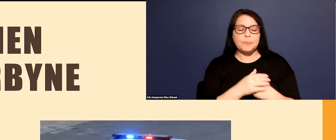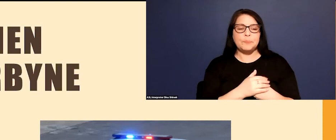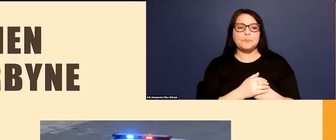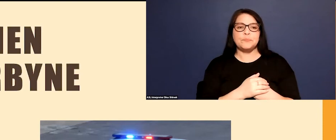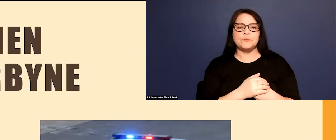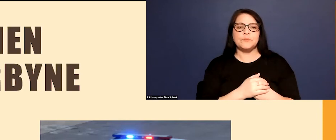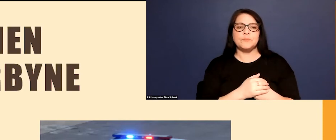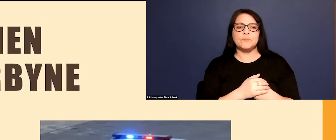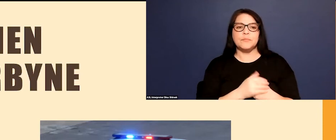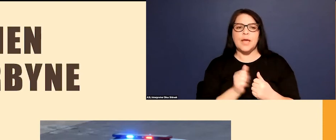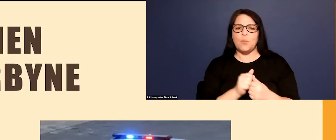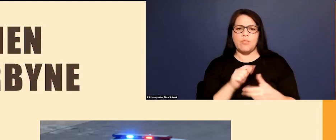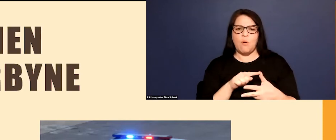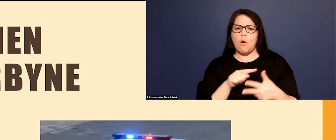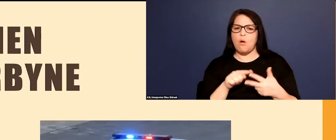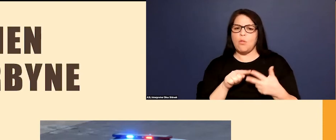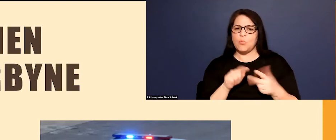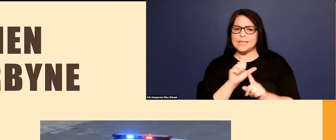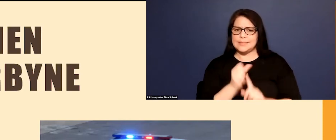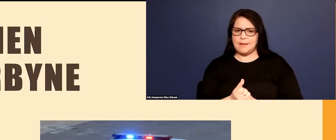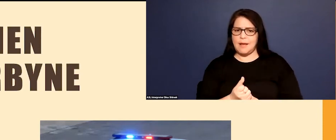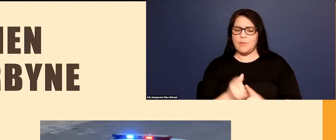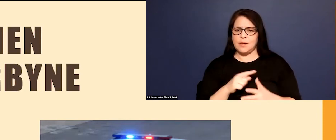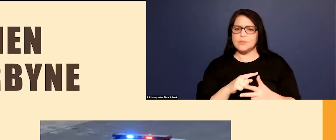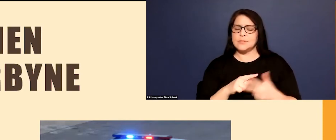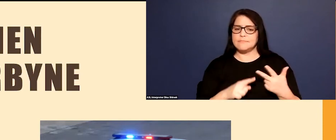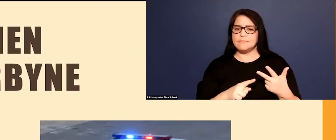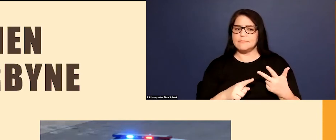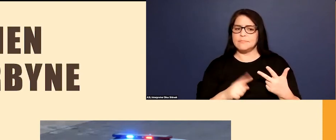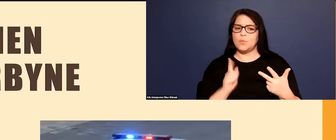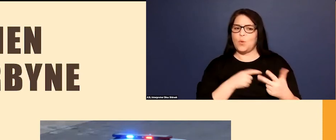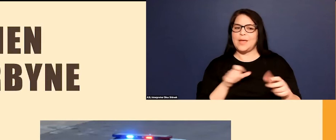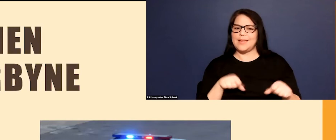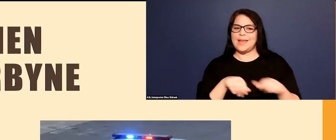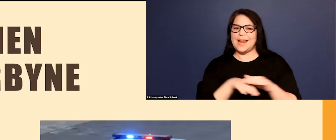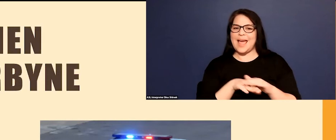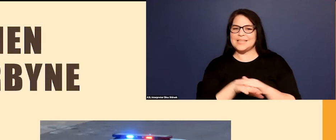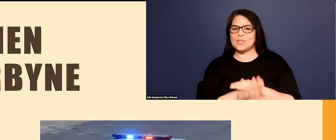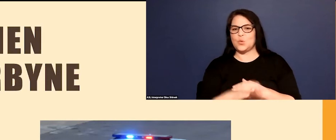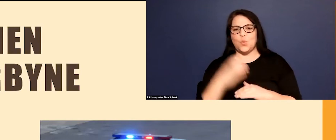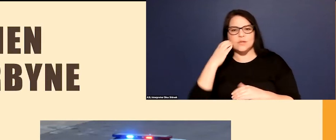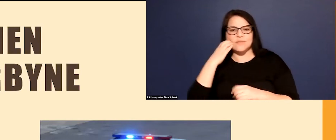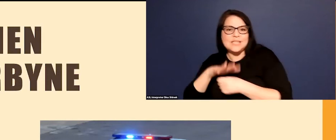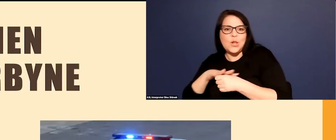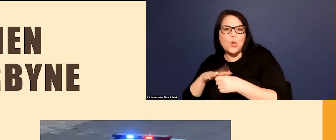and in all three scenarios, we have access to your device location.